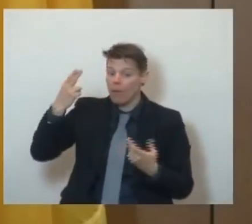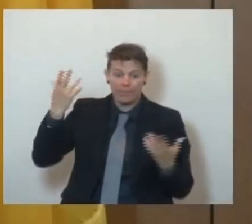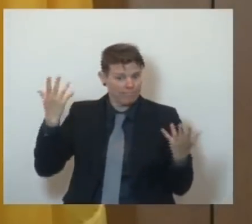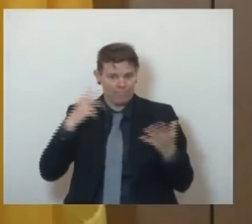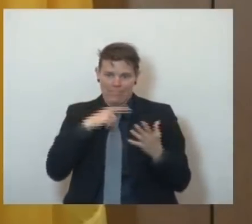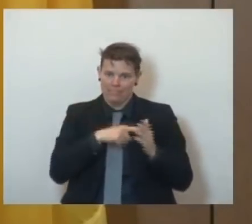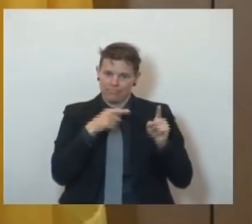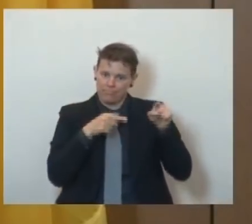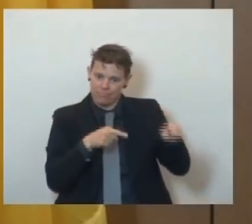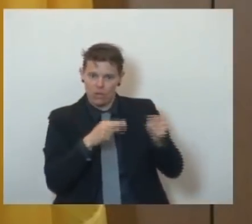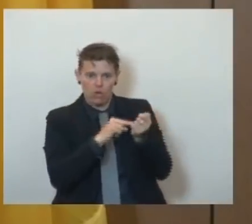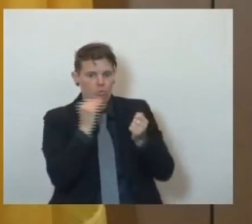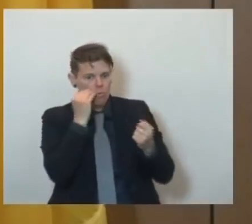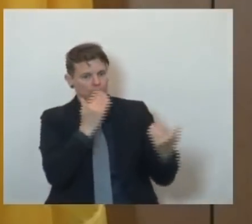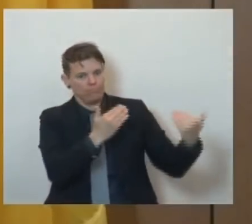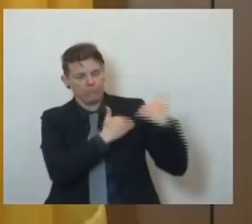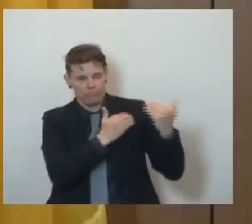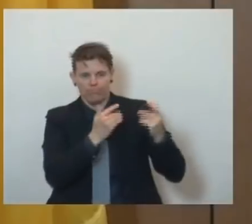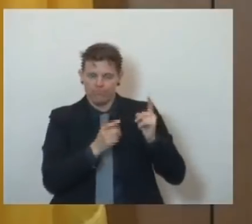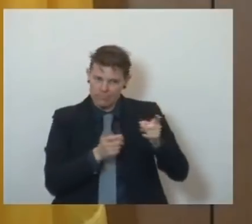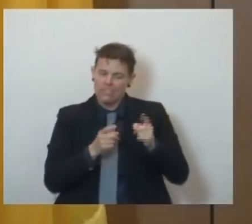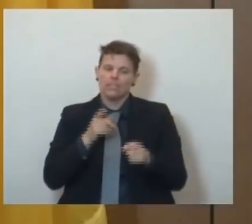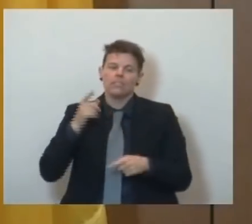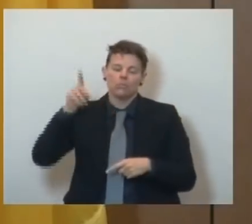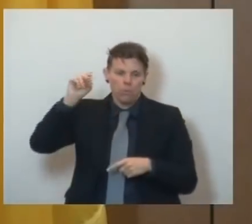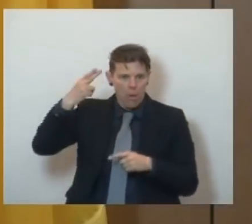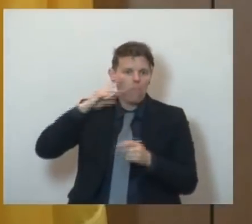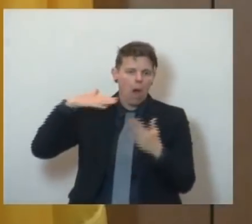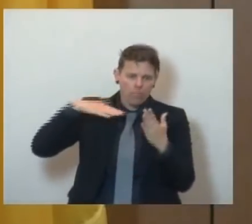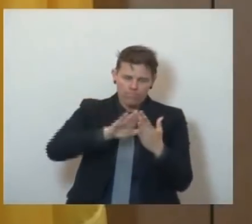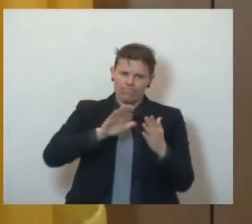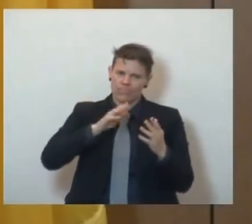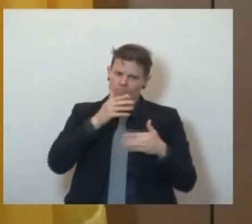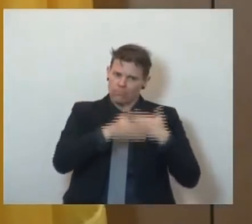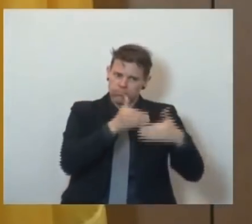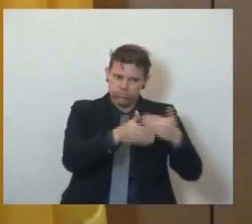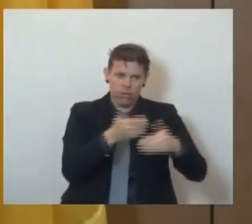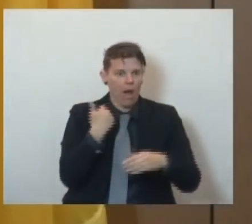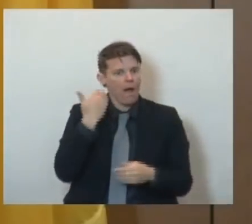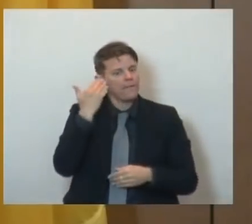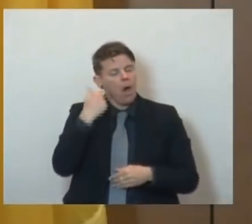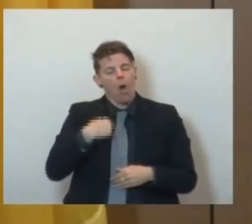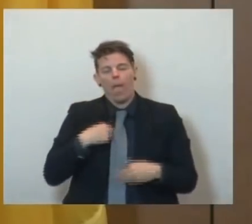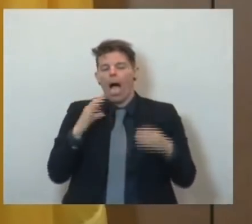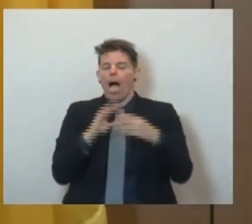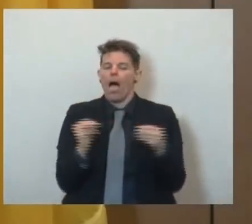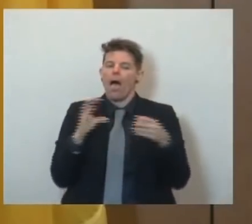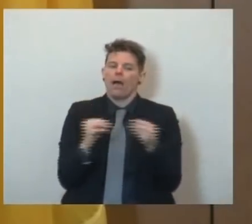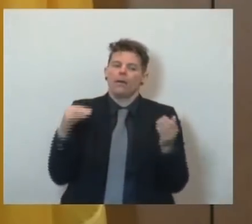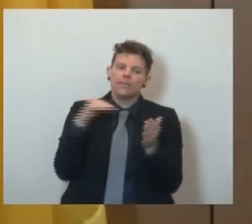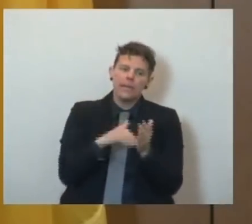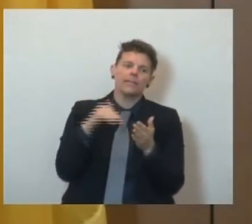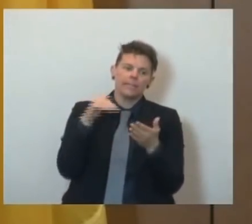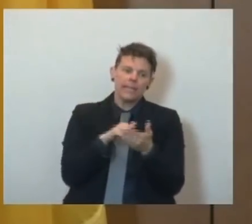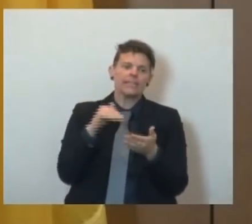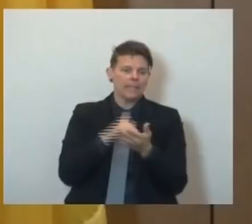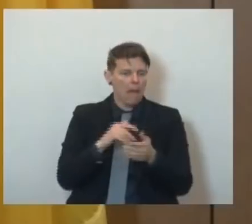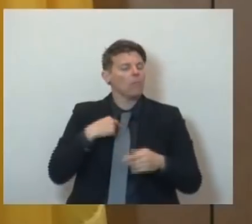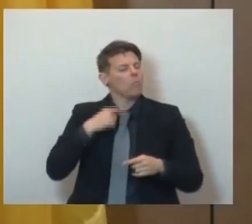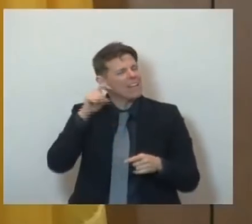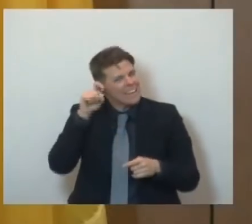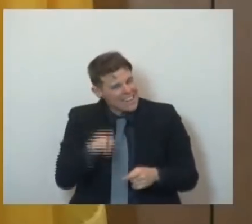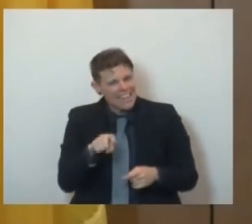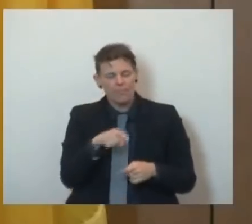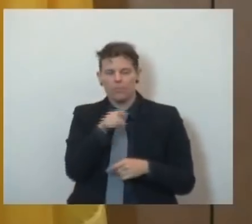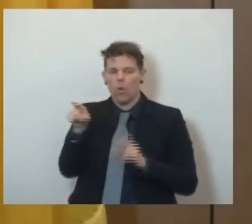And I know that I'm probably harping, but we need these caregivers. I mean, they are